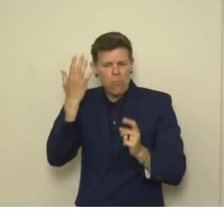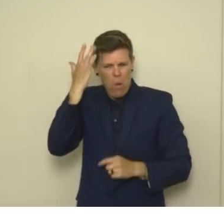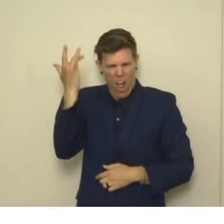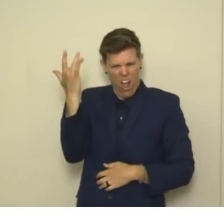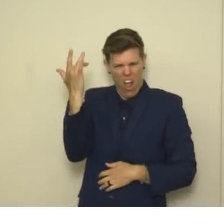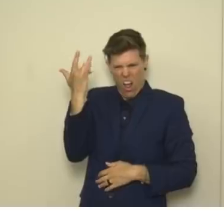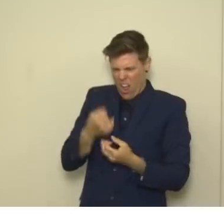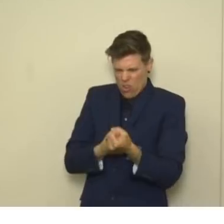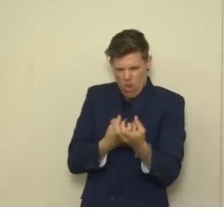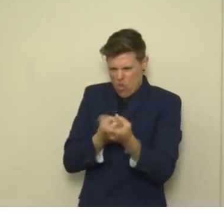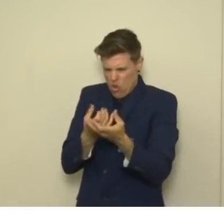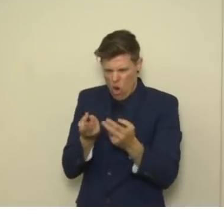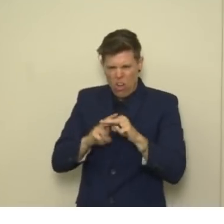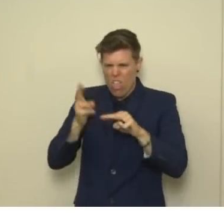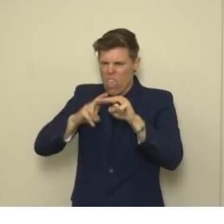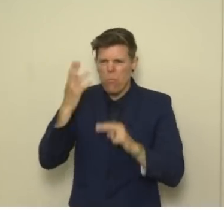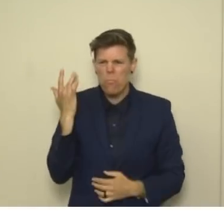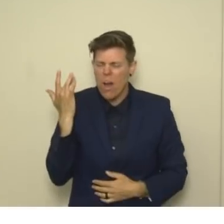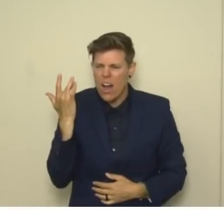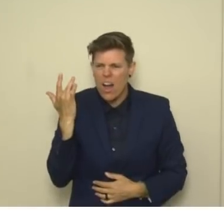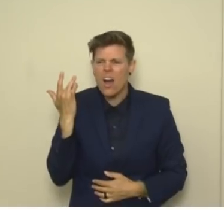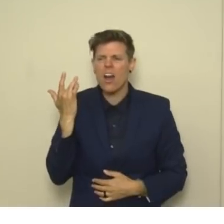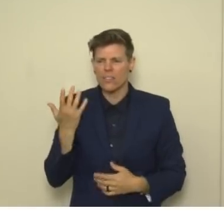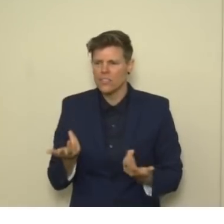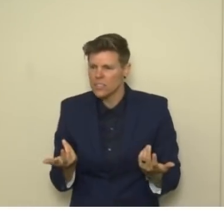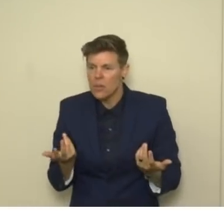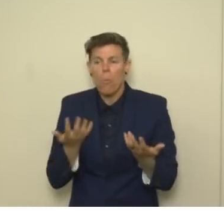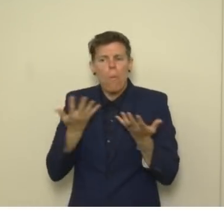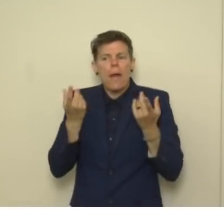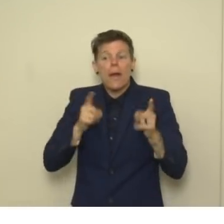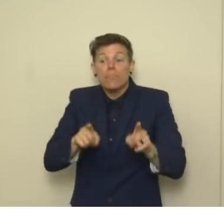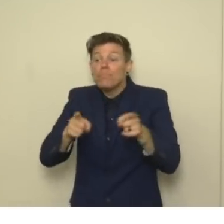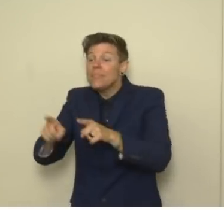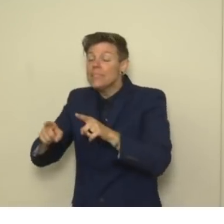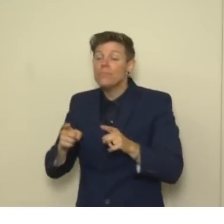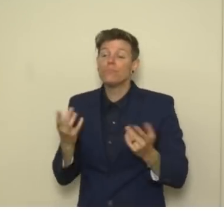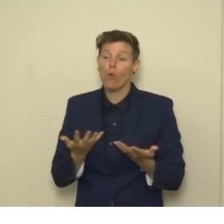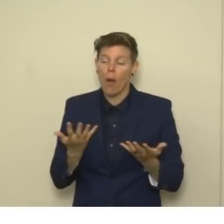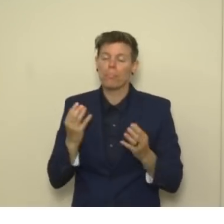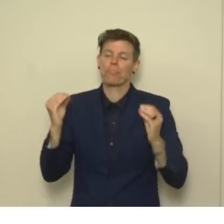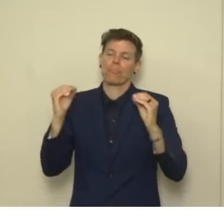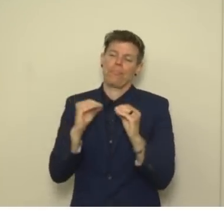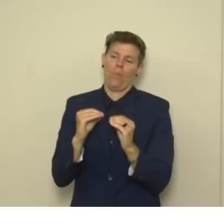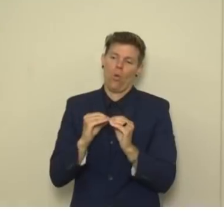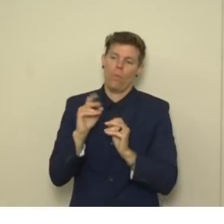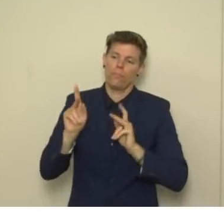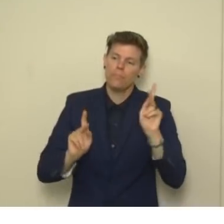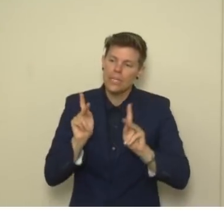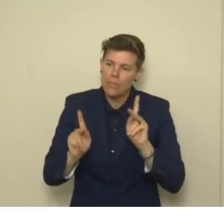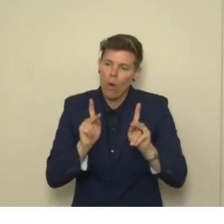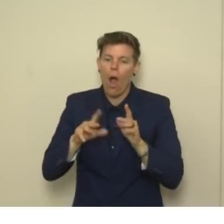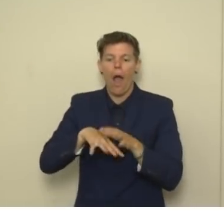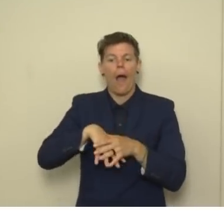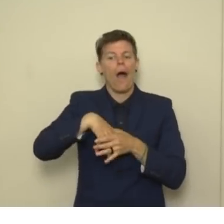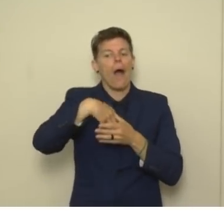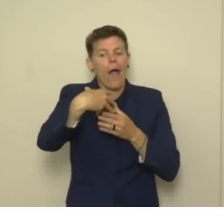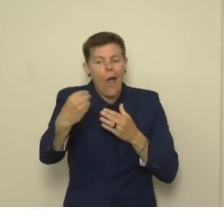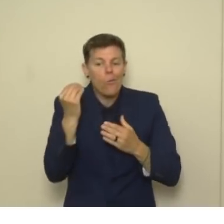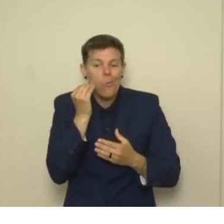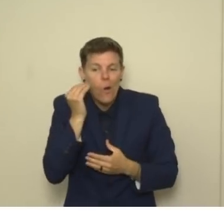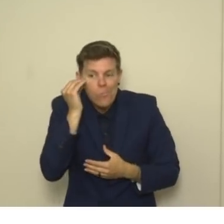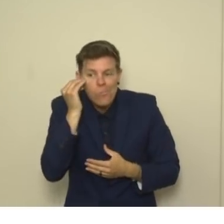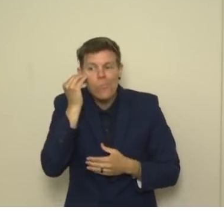growth and this uptick in cases in New Mexico is more people are spending more time outside their homes with more